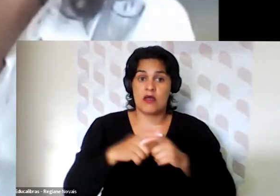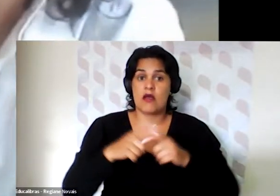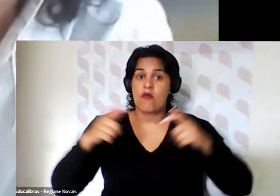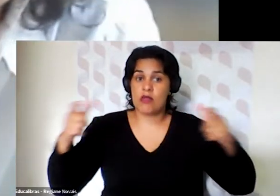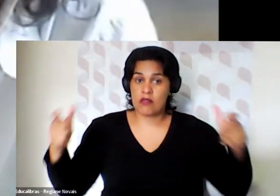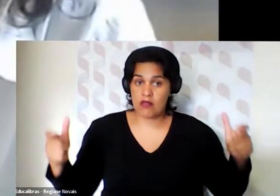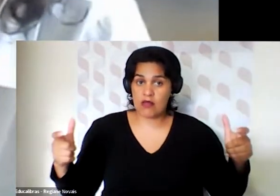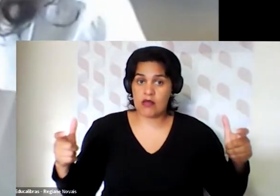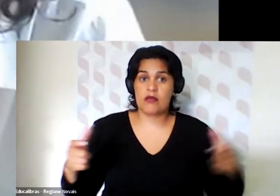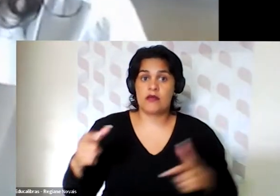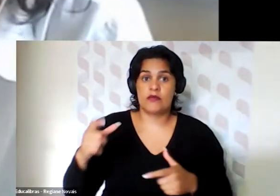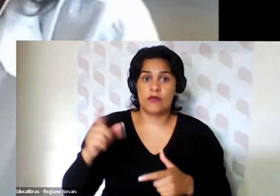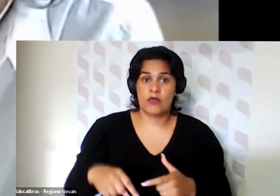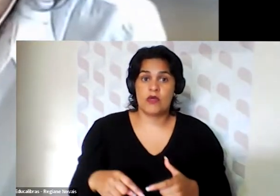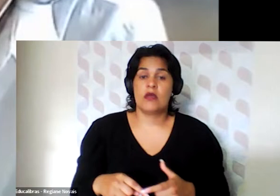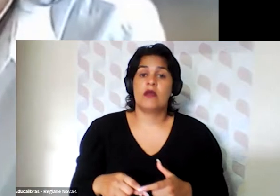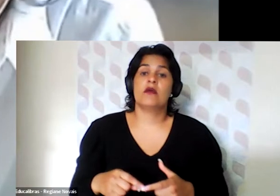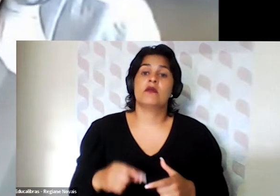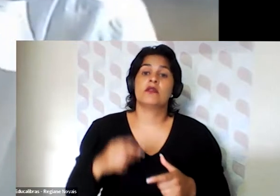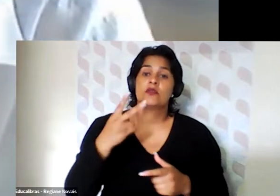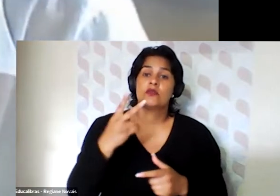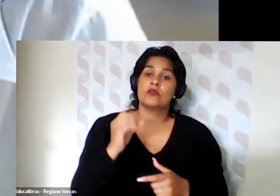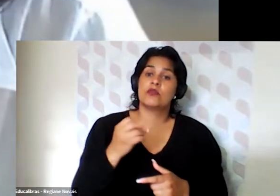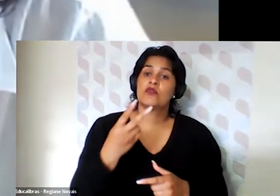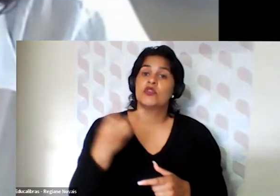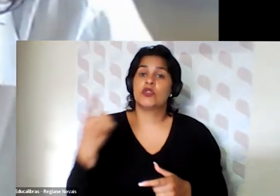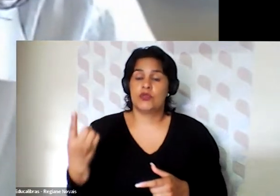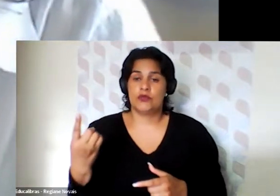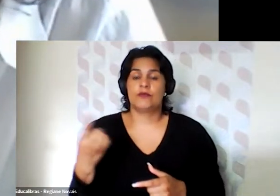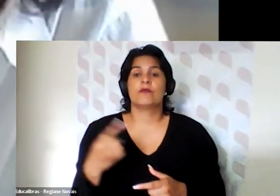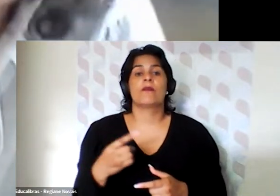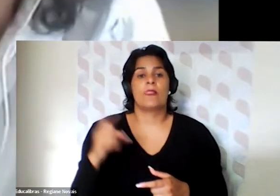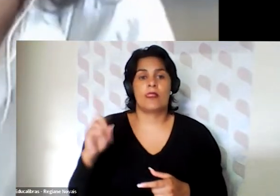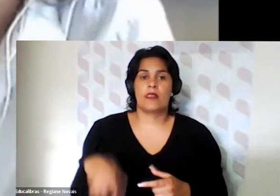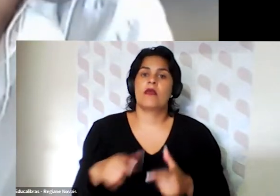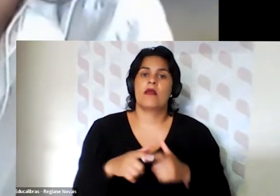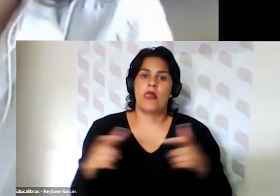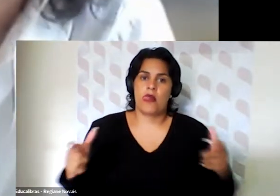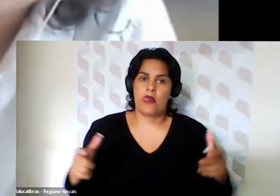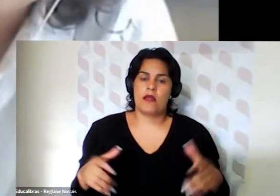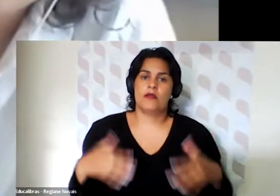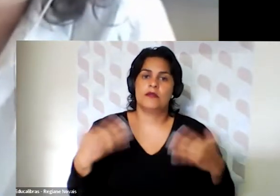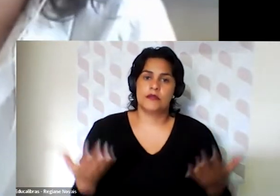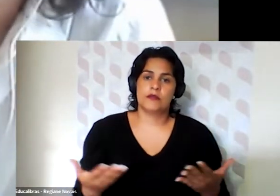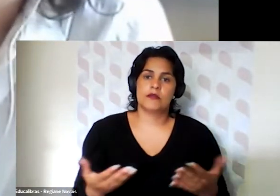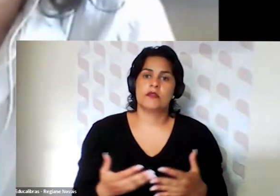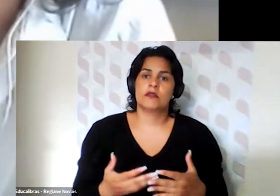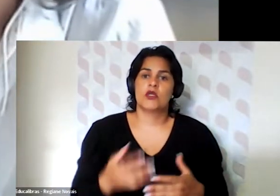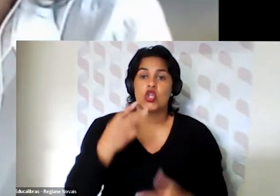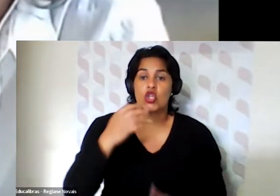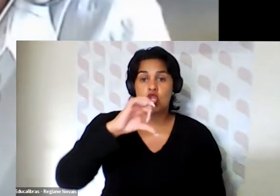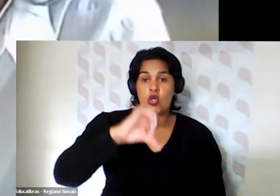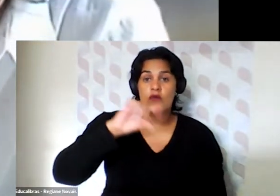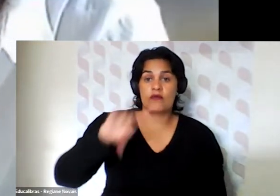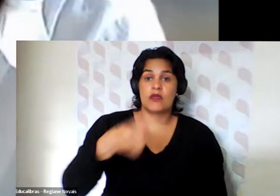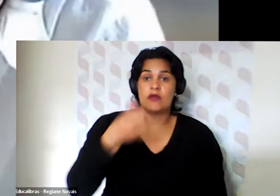2019-2020 compared to 2018-2019, and that forest fires have increased in the Amazon, as well as in other biomes